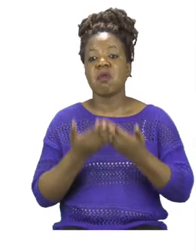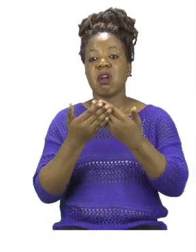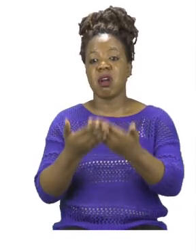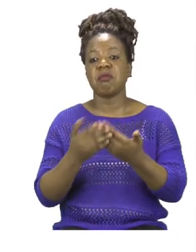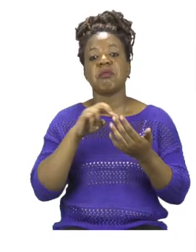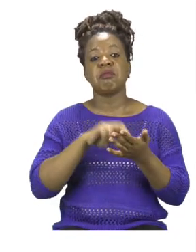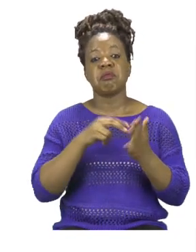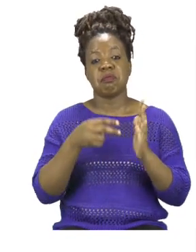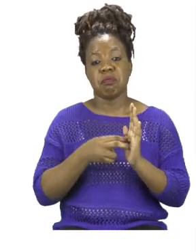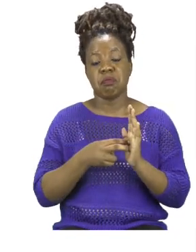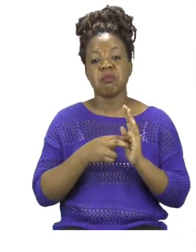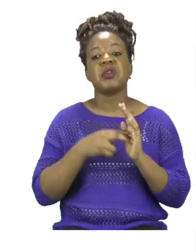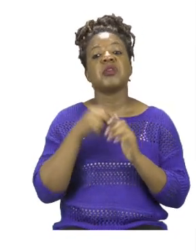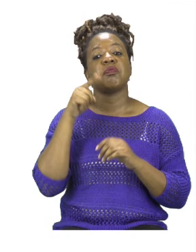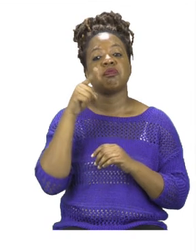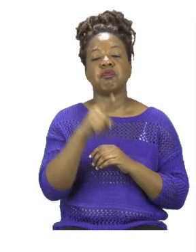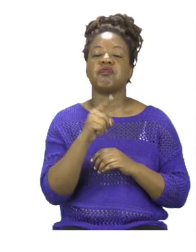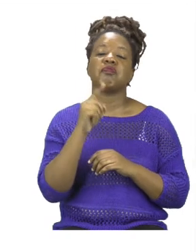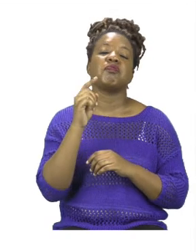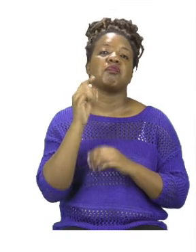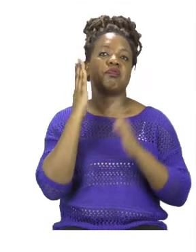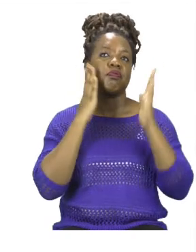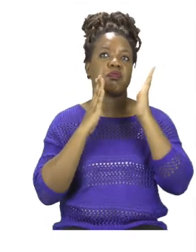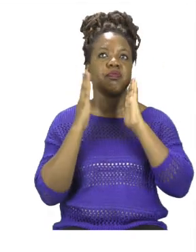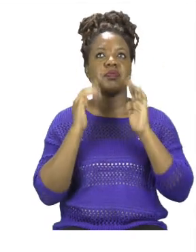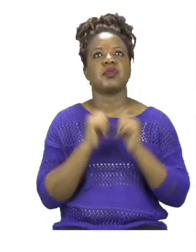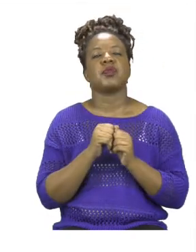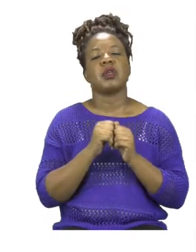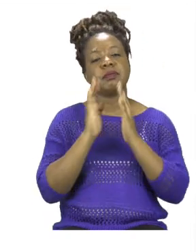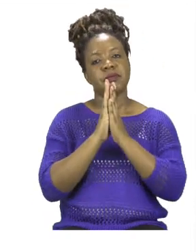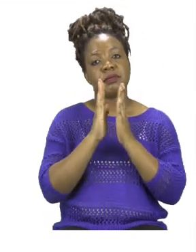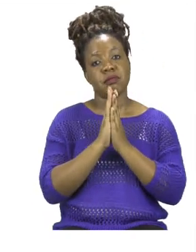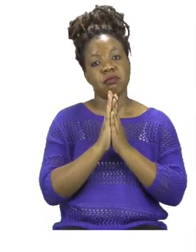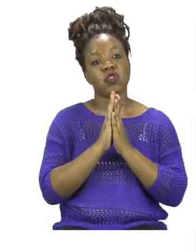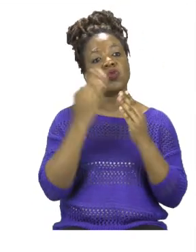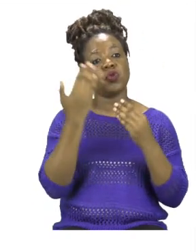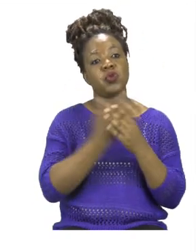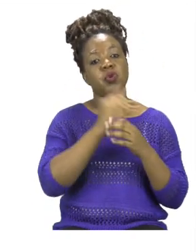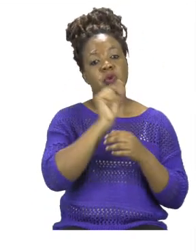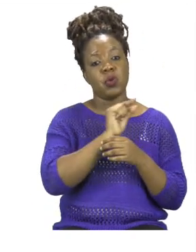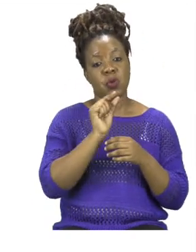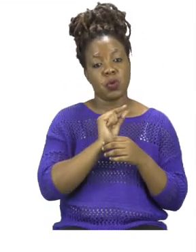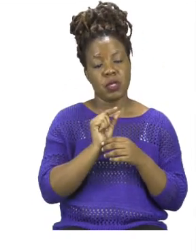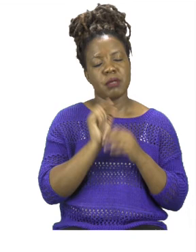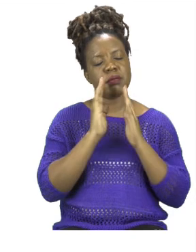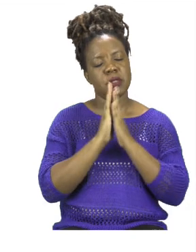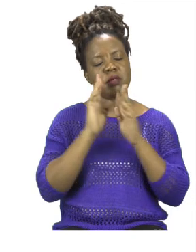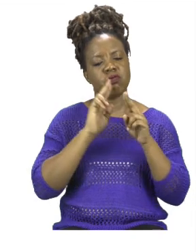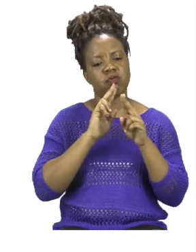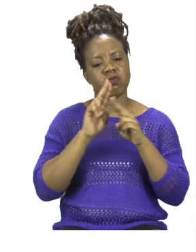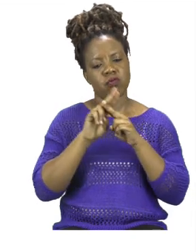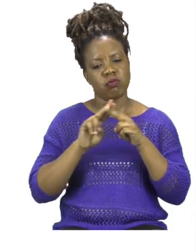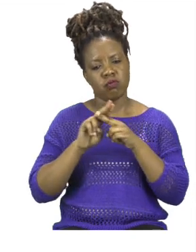So these are our vocabulary words and I'd like us to use them in the weeks to come for appropriate or